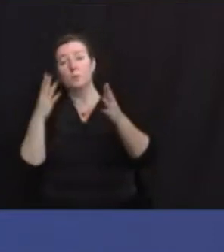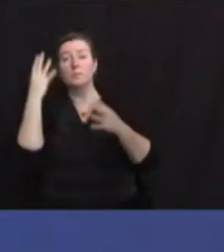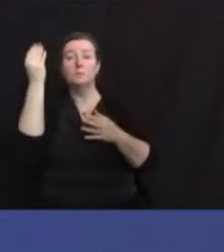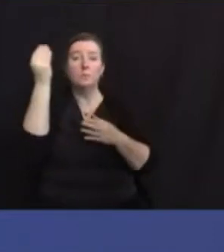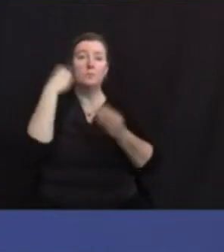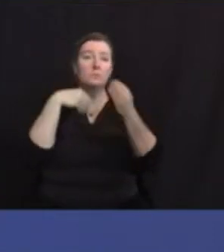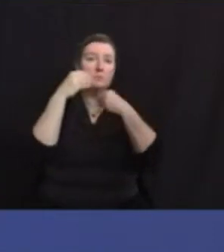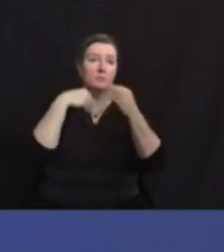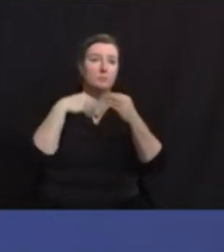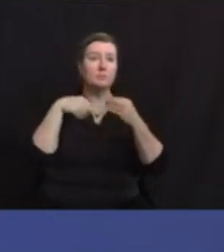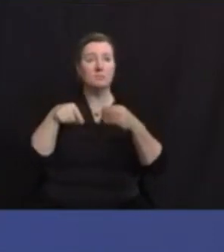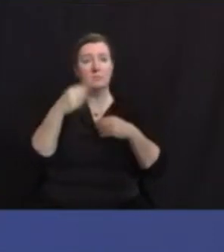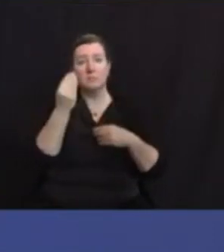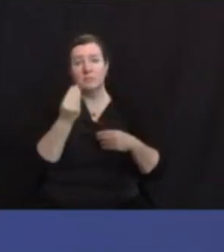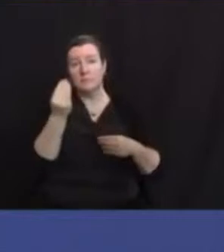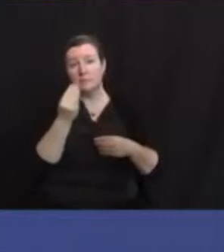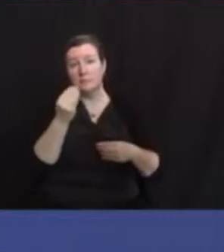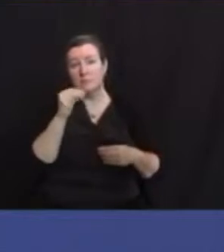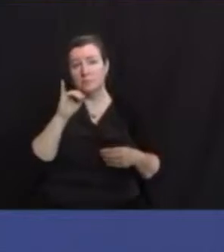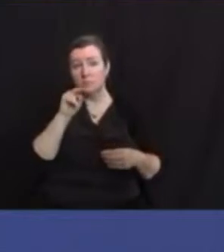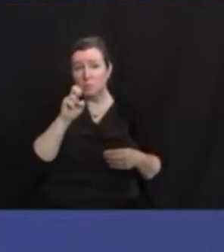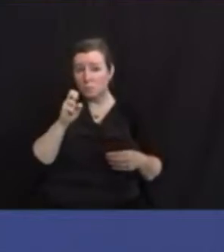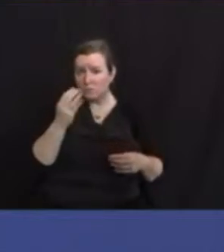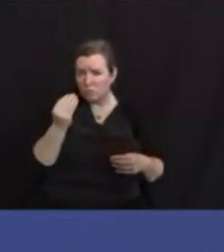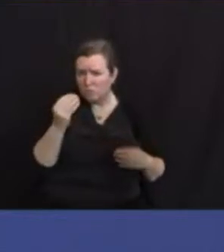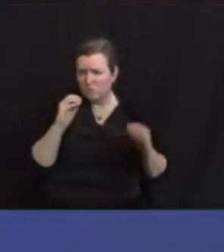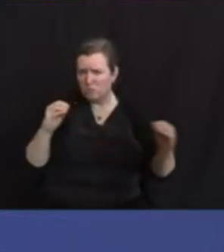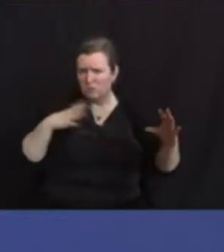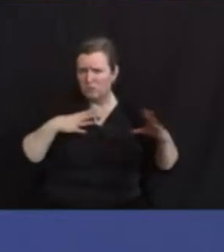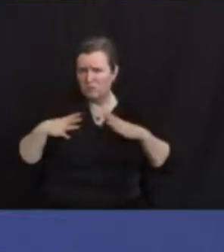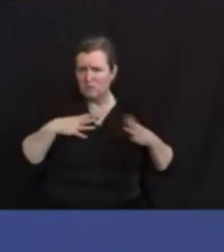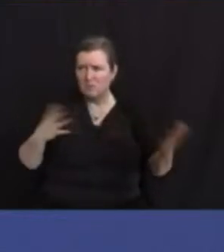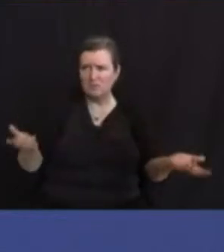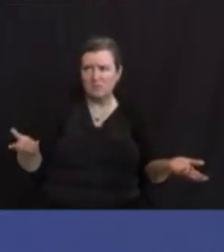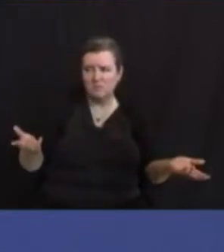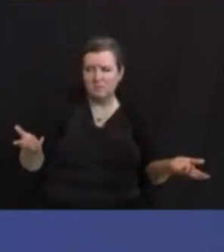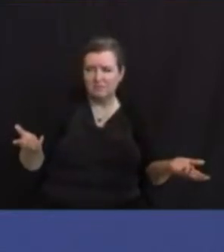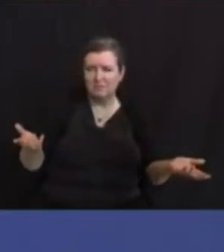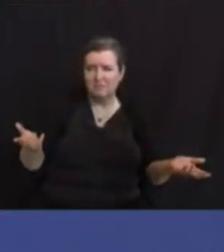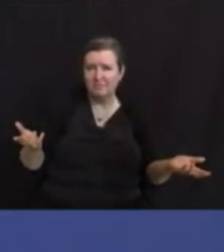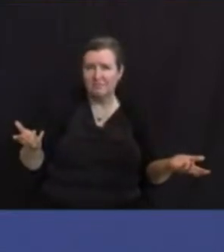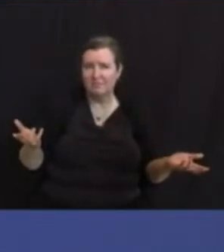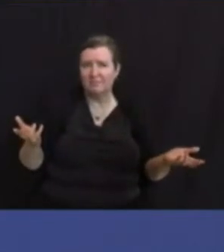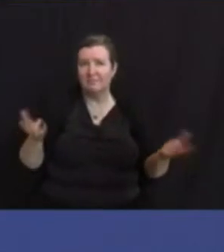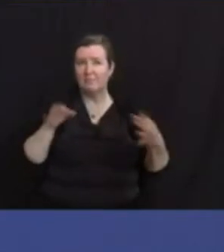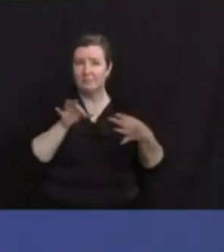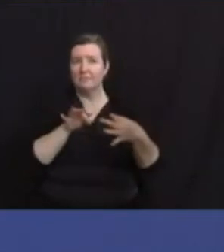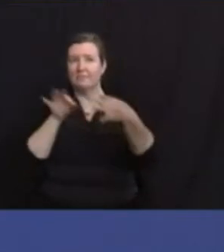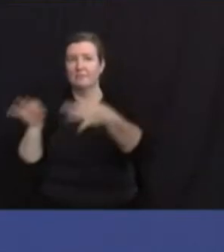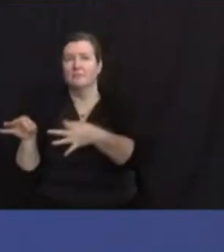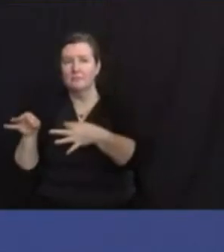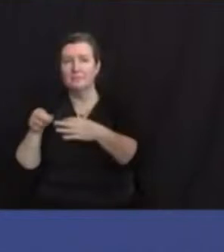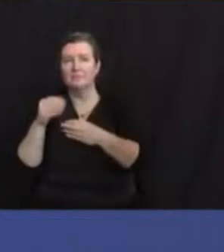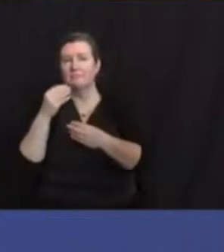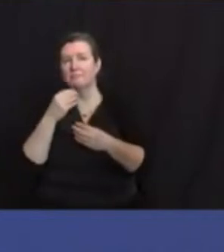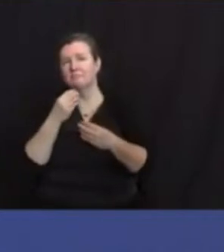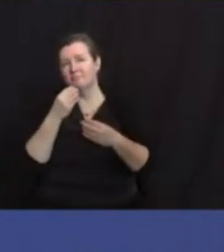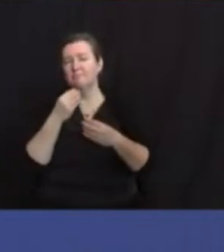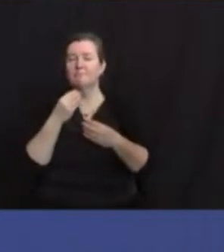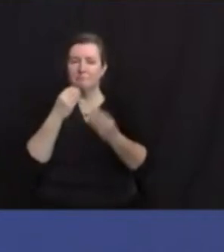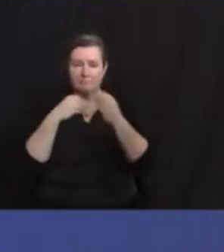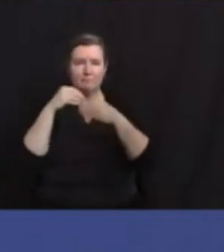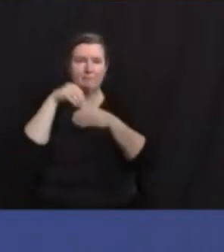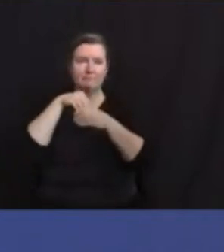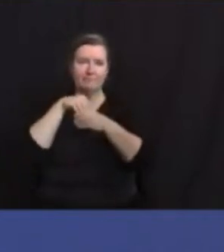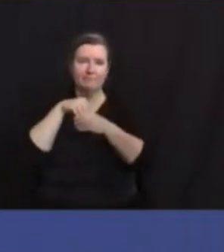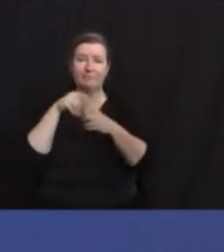was not related to any holiday. And we had to push off indoor dining, as you rightfully point out, to September 4th. And I